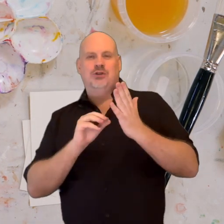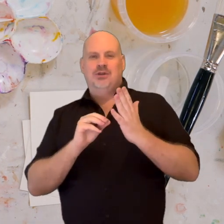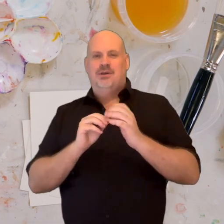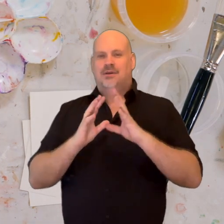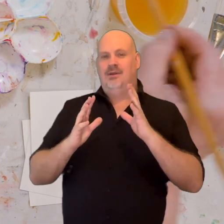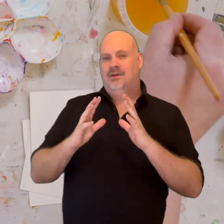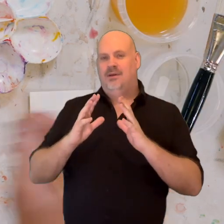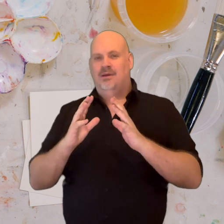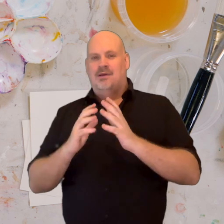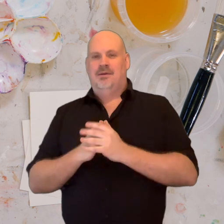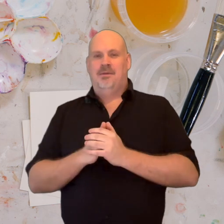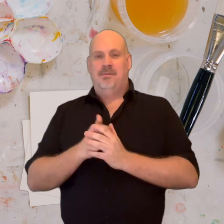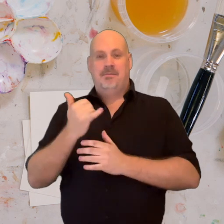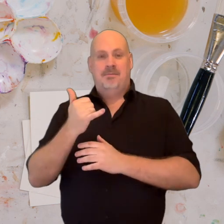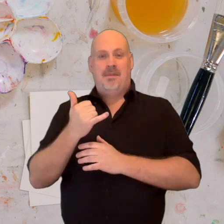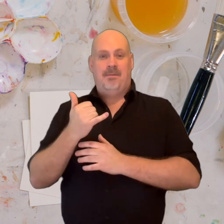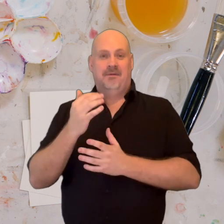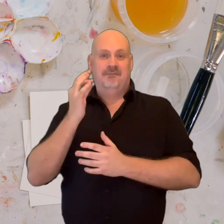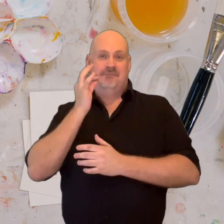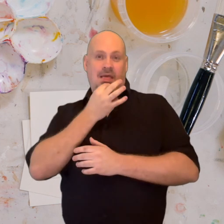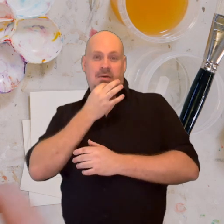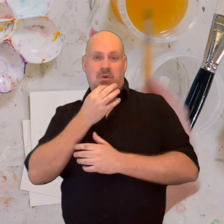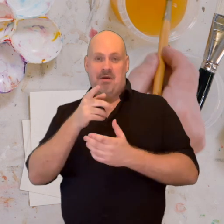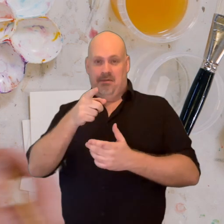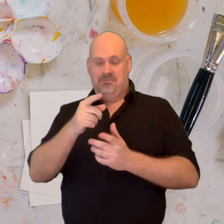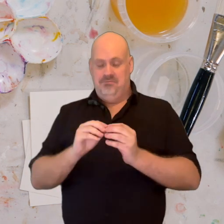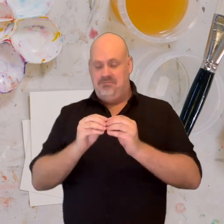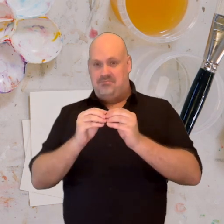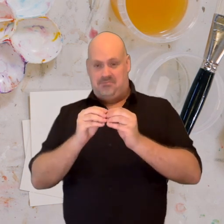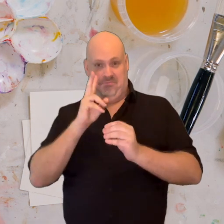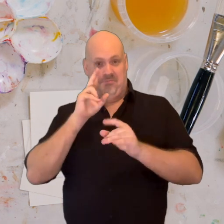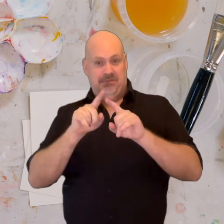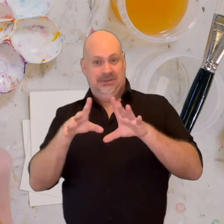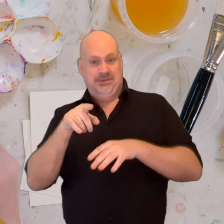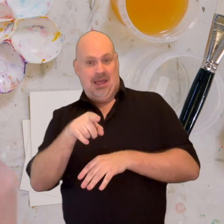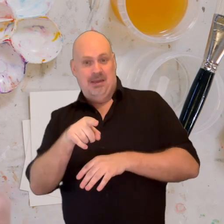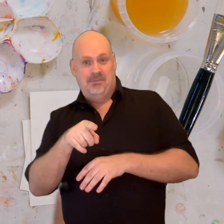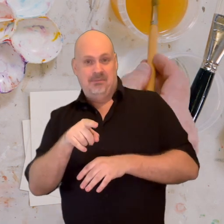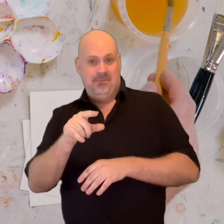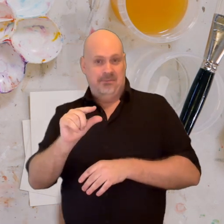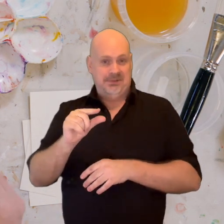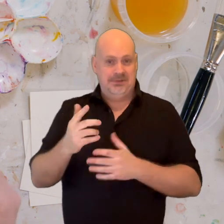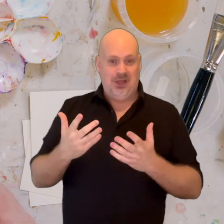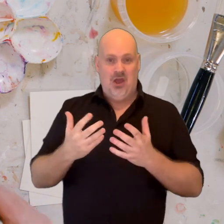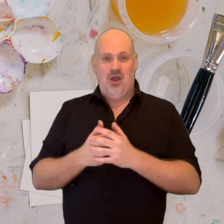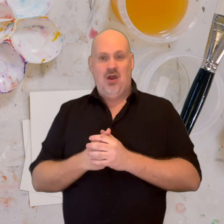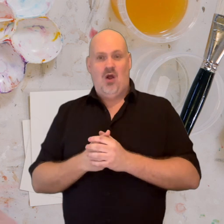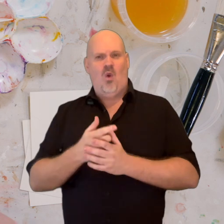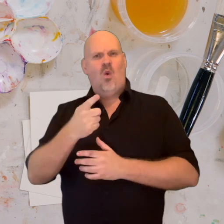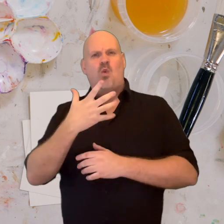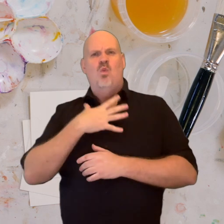maybe the flowers that you do look like these a bit. But, you know, what if you wanted